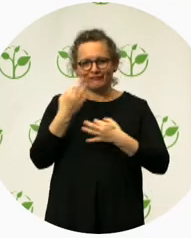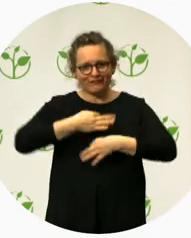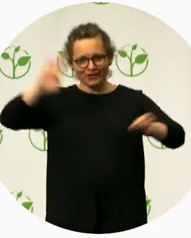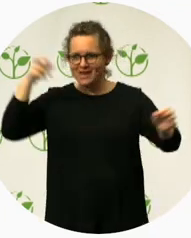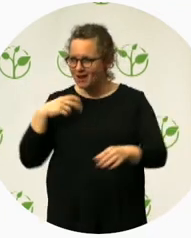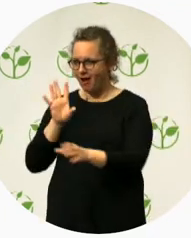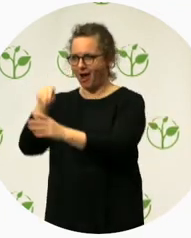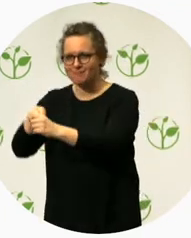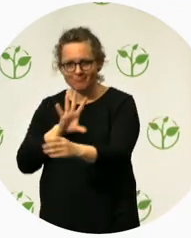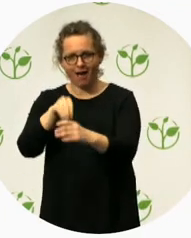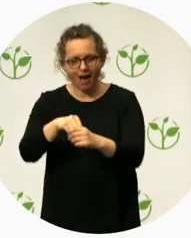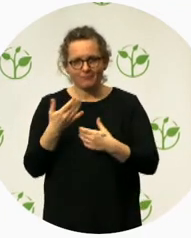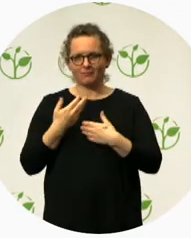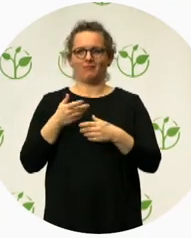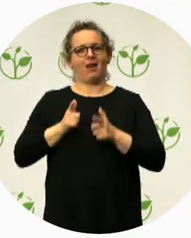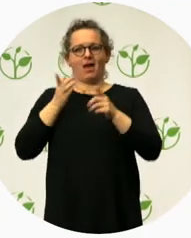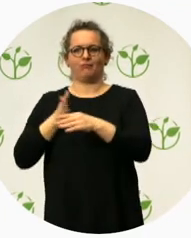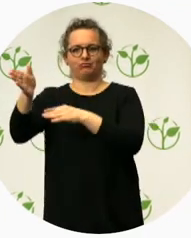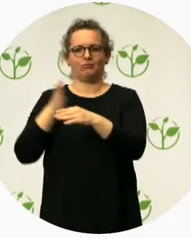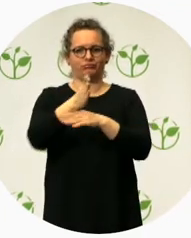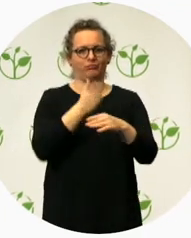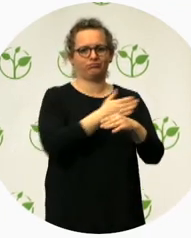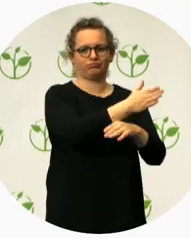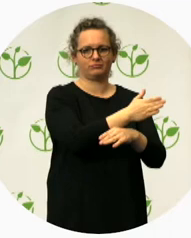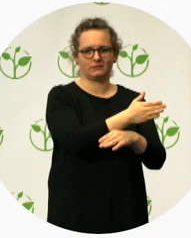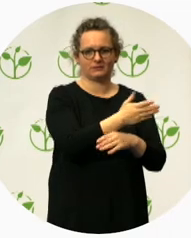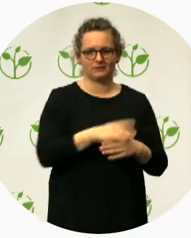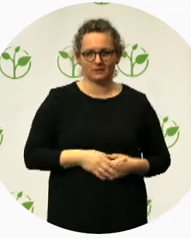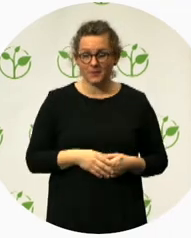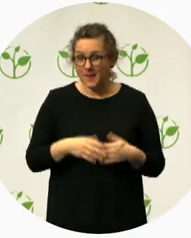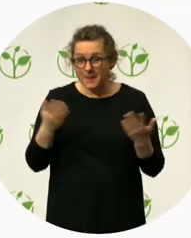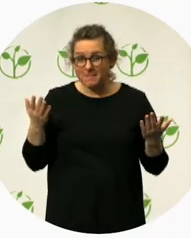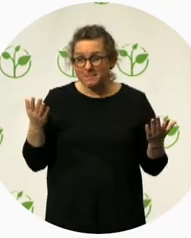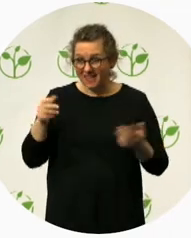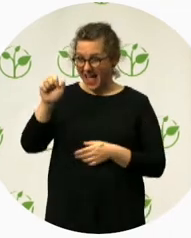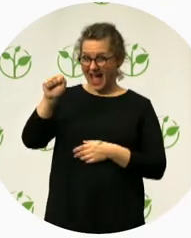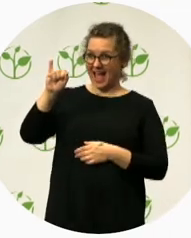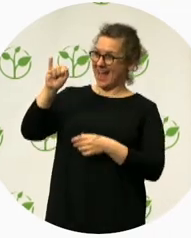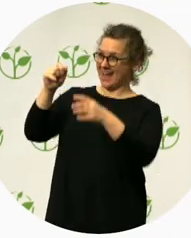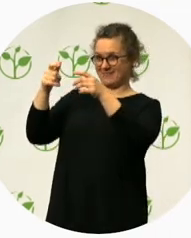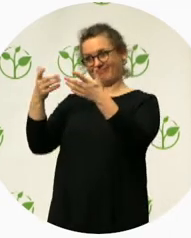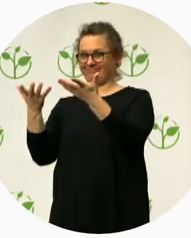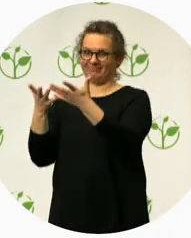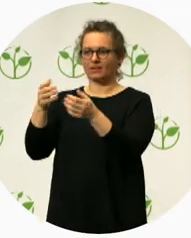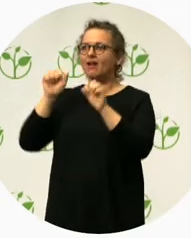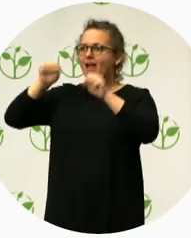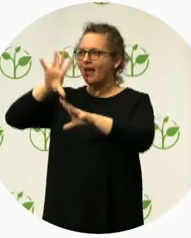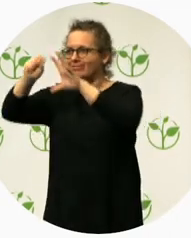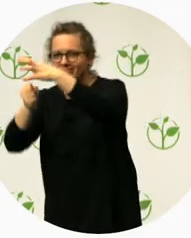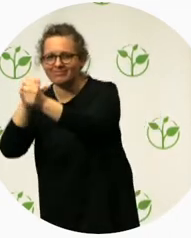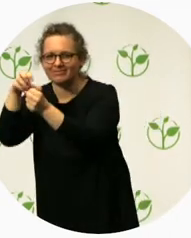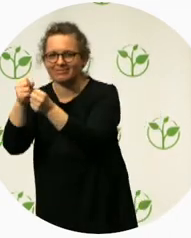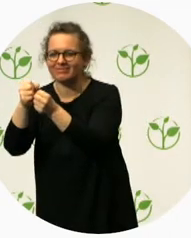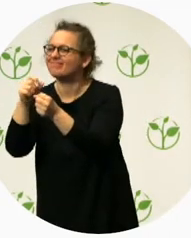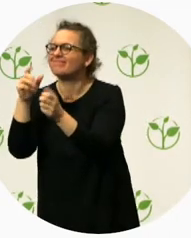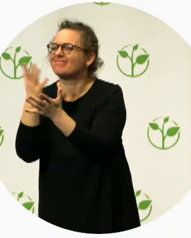for changing the lives of all people, including those with disabilities, in more ways than we can begin to imagine.